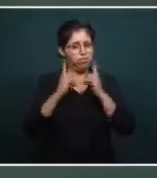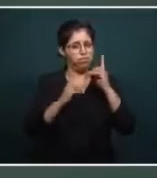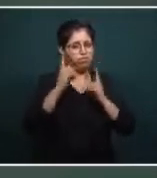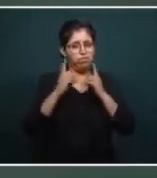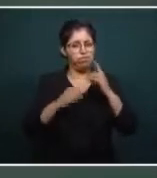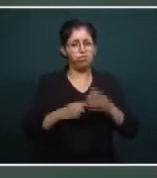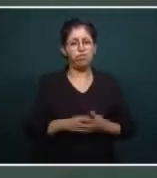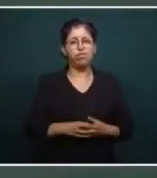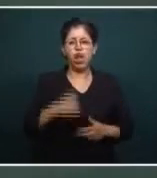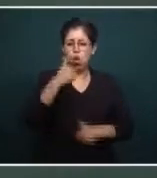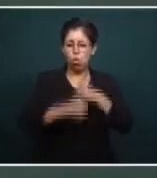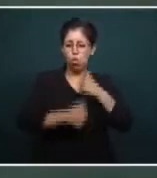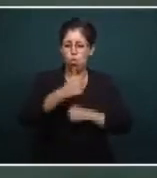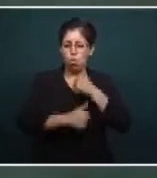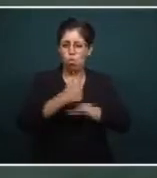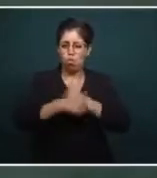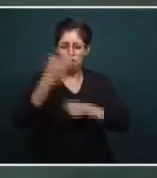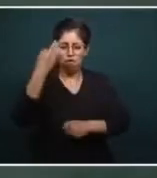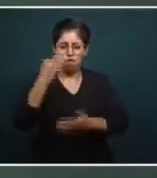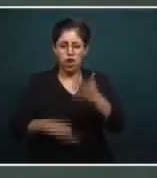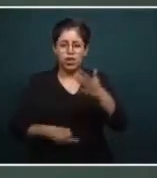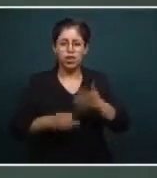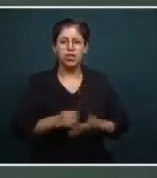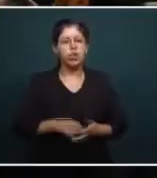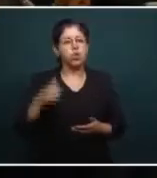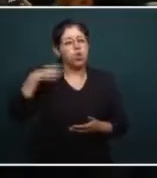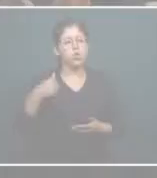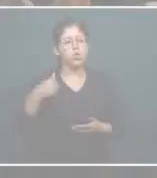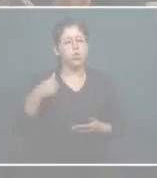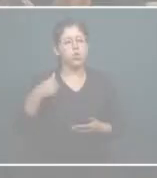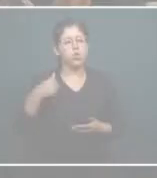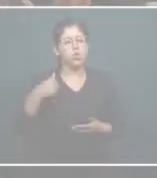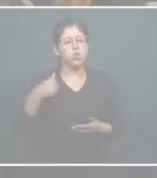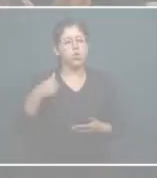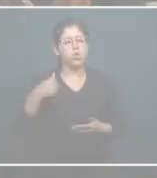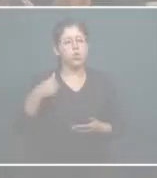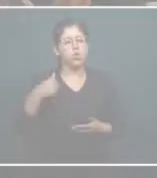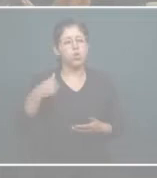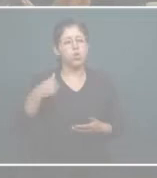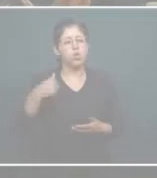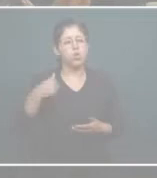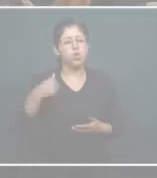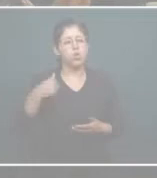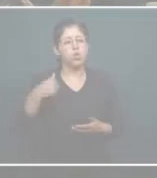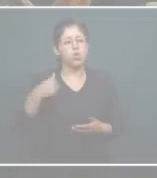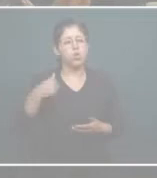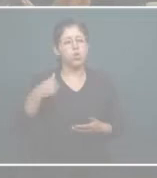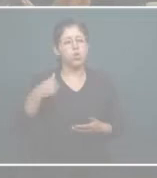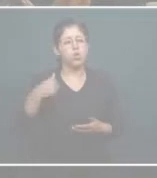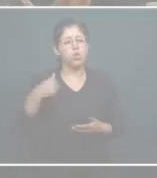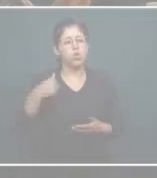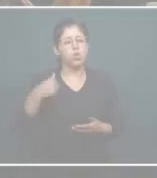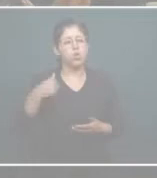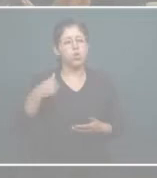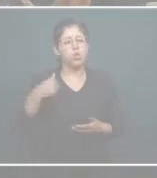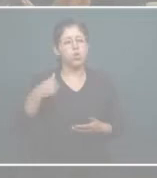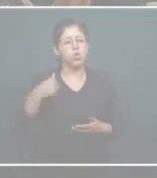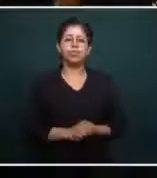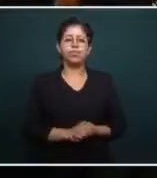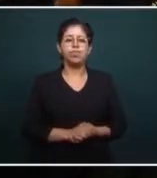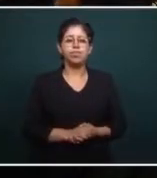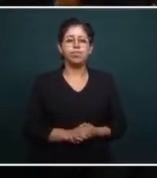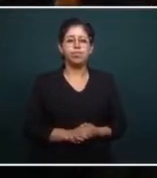competencias. competitions, Y yo espero and I expect que sigamos that we will continue avanzando. to advance.